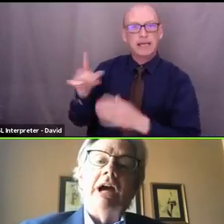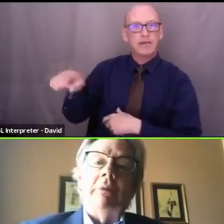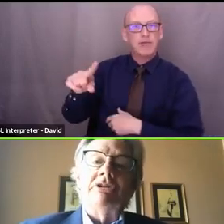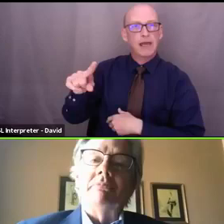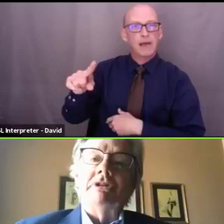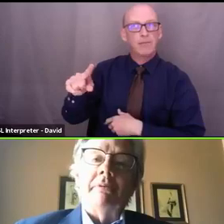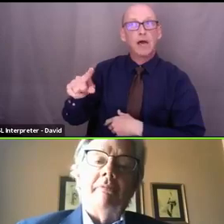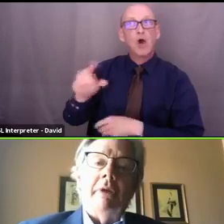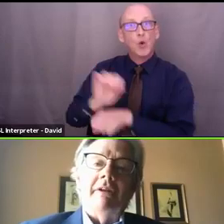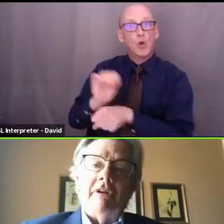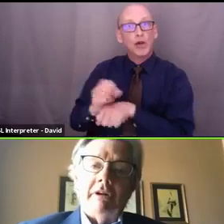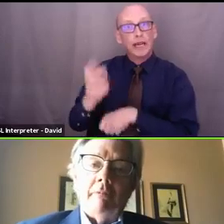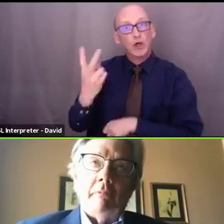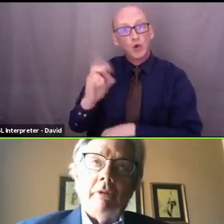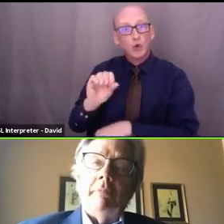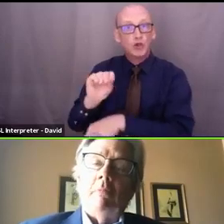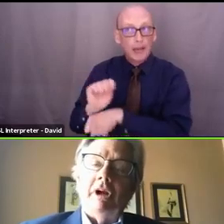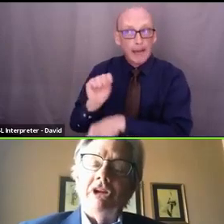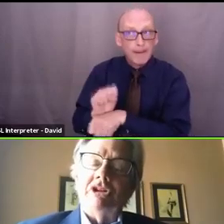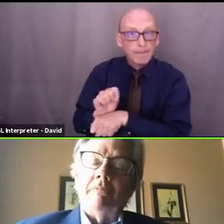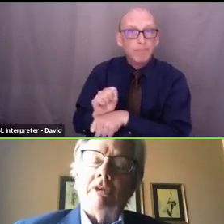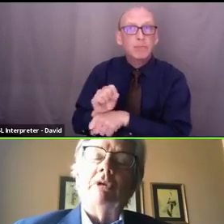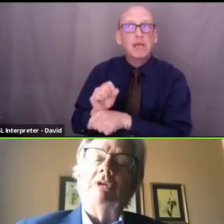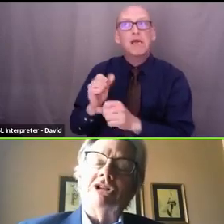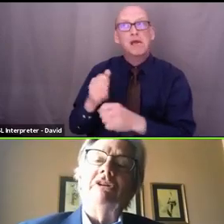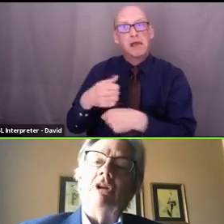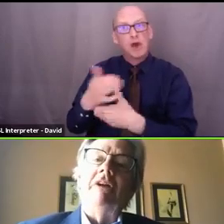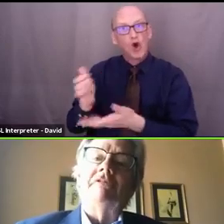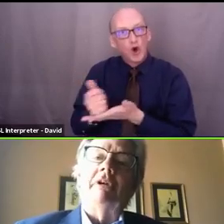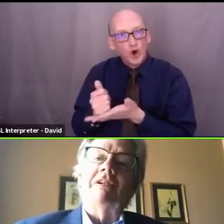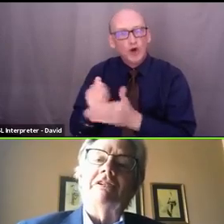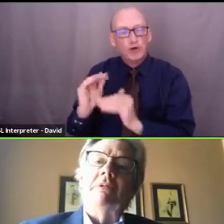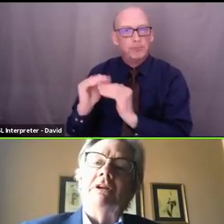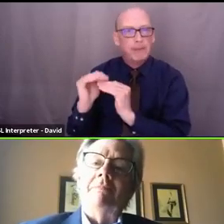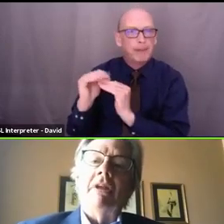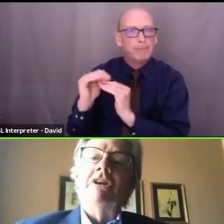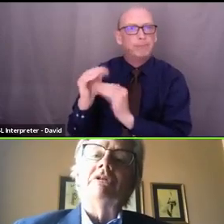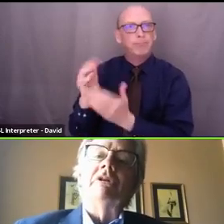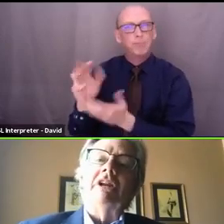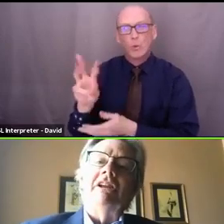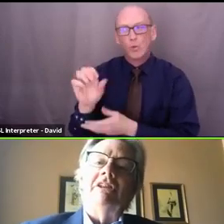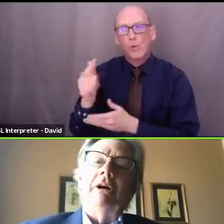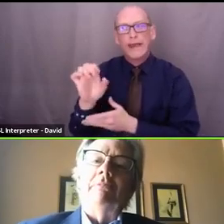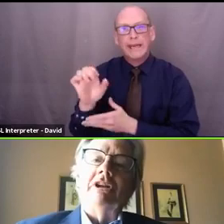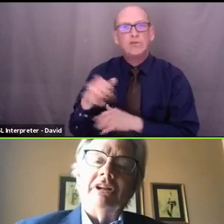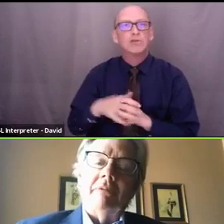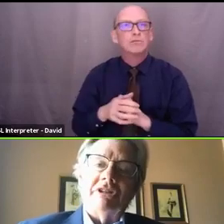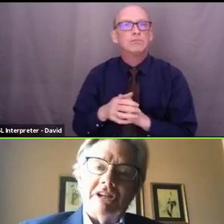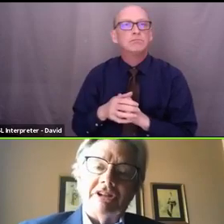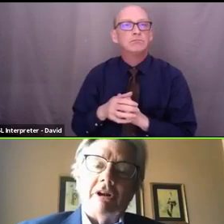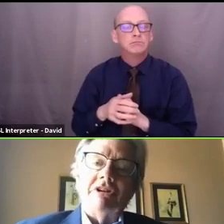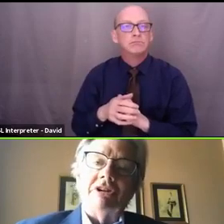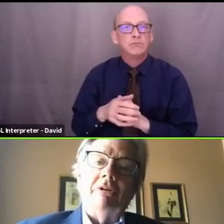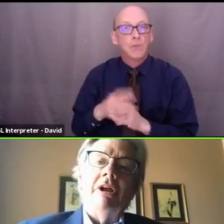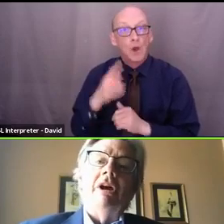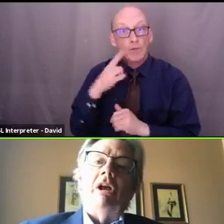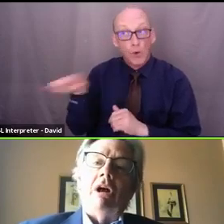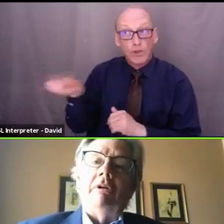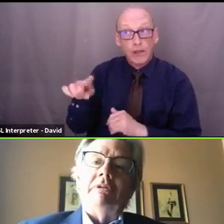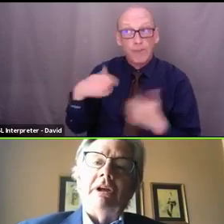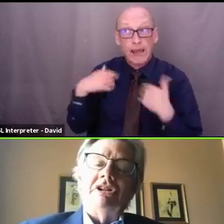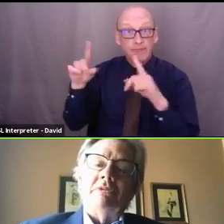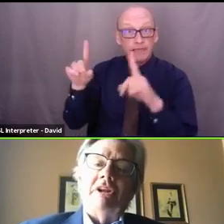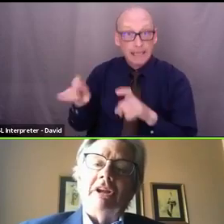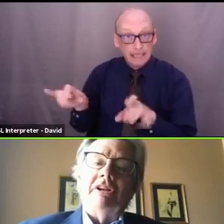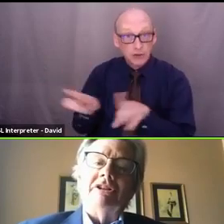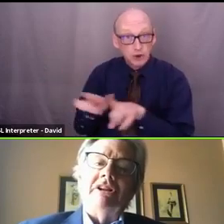two jobs. Some of them make very minimum wage, but they're risking their lives for our community. So to get them tested also, along